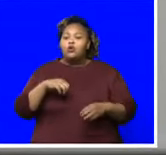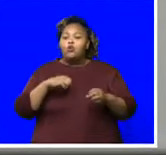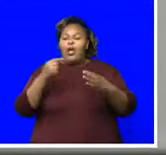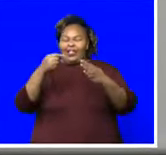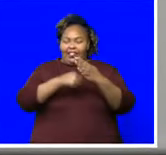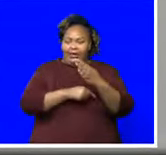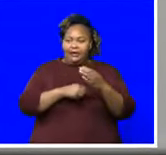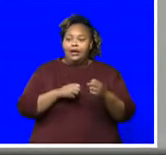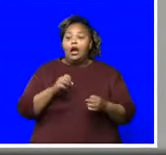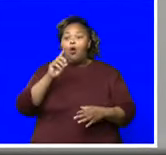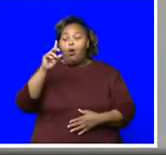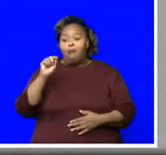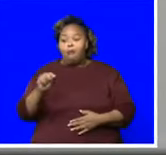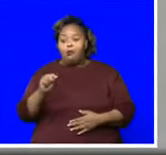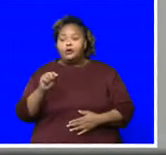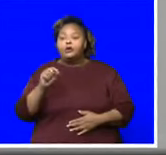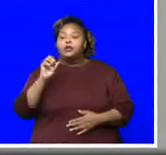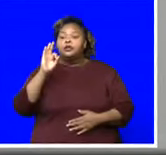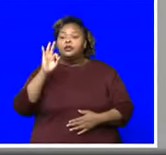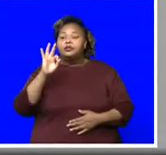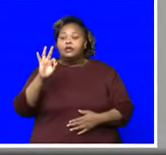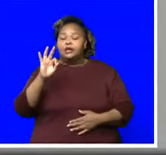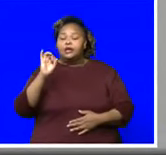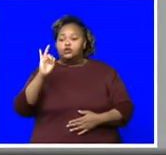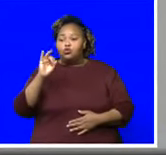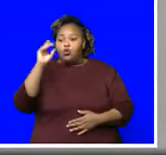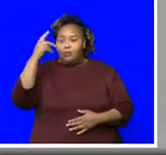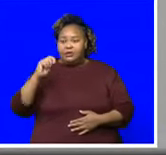1.32% nakucathaniswa neluhlolo lwa